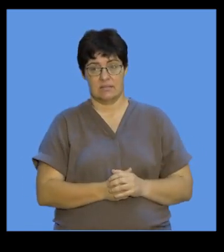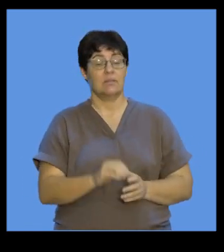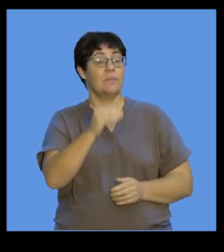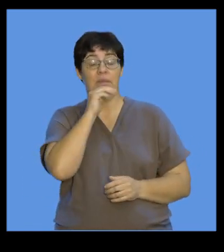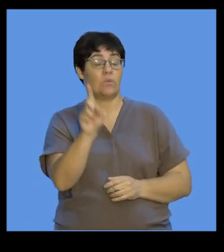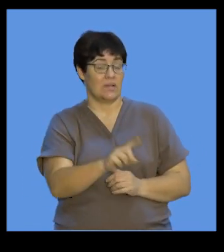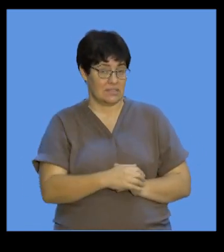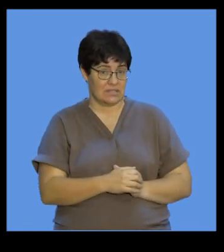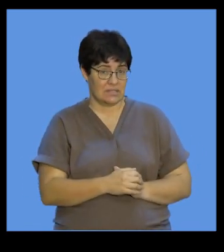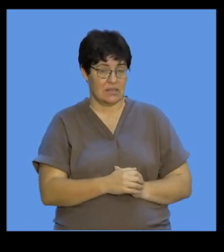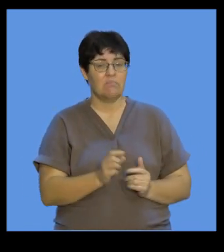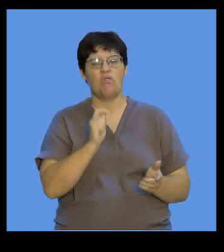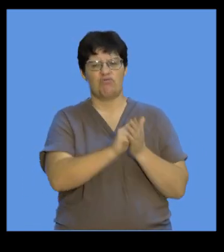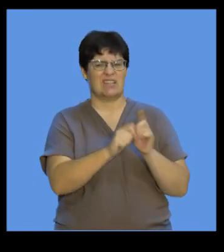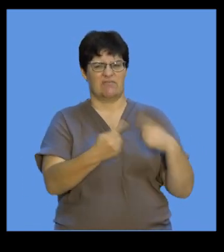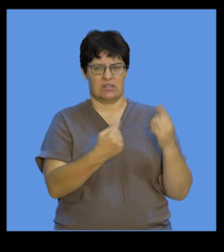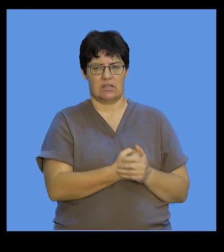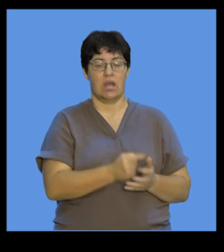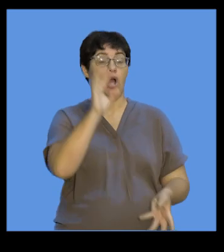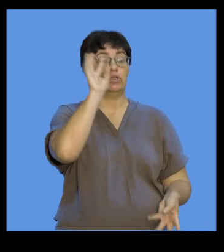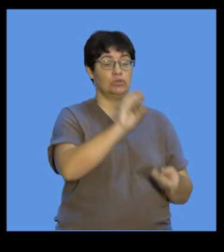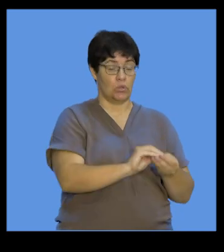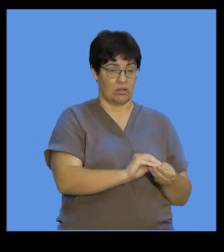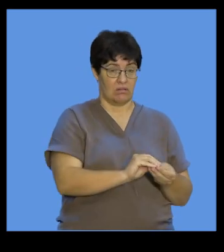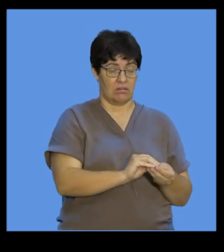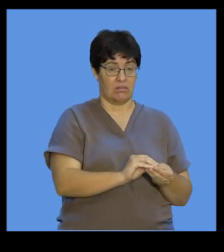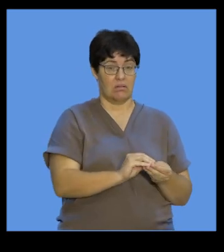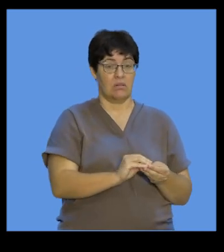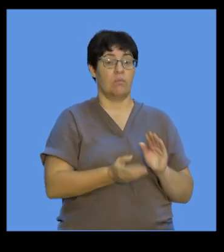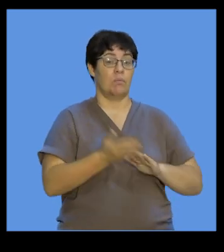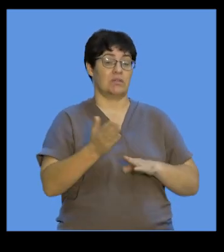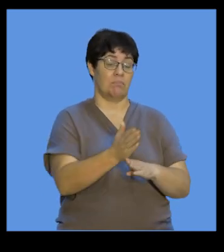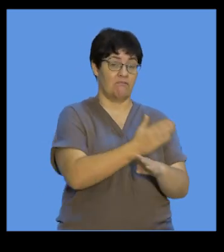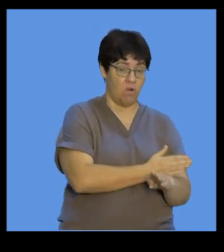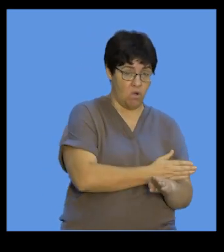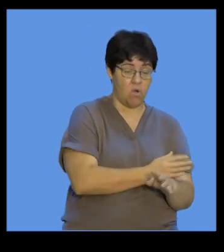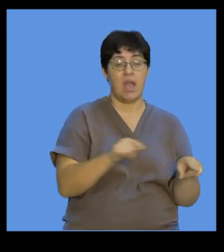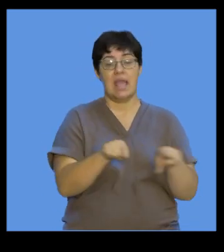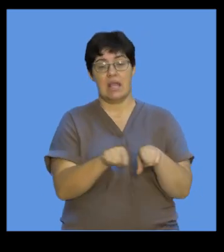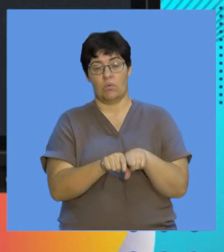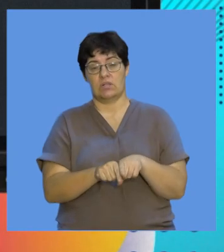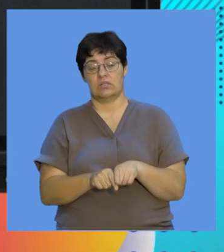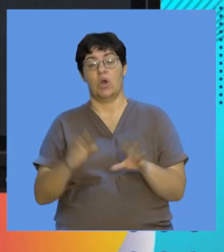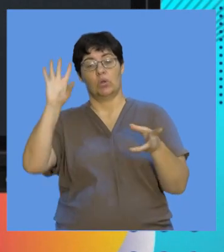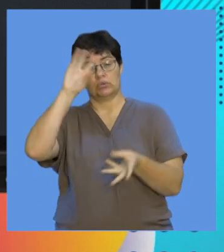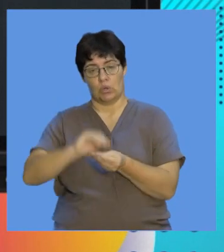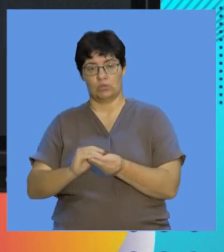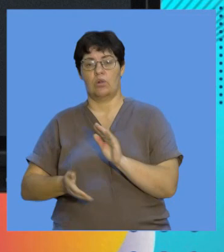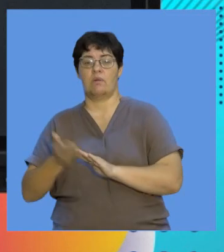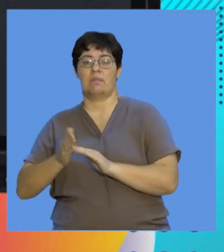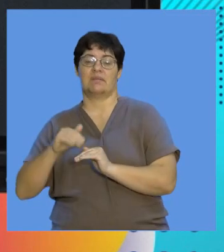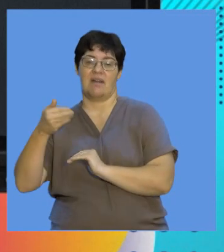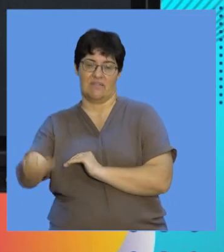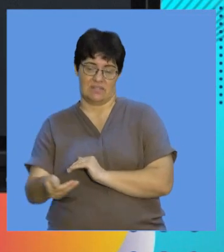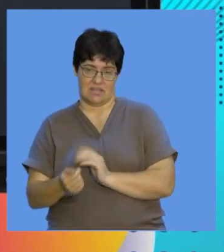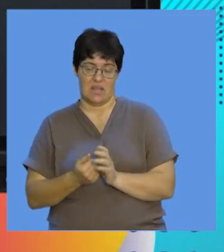it slightly different, that total momentum before equals total momentum after, and we will have to derive the equation that